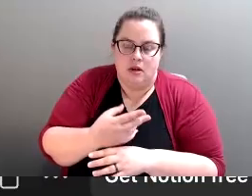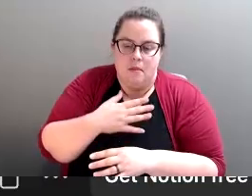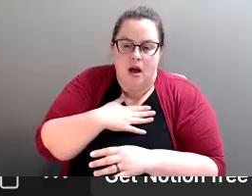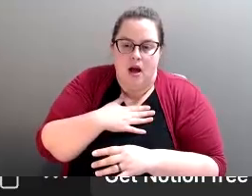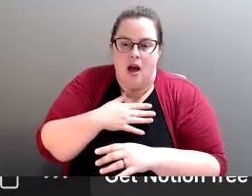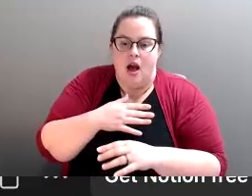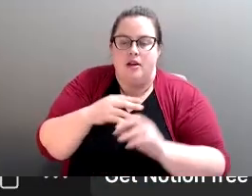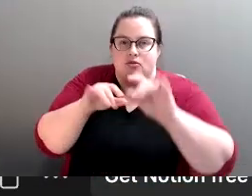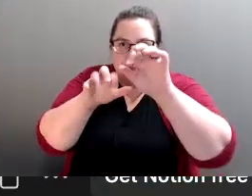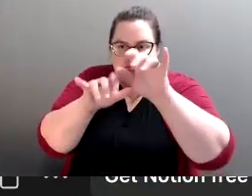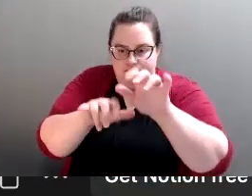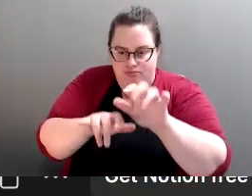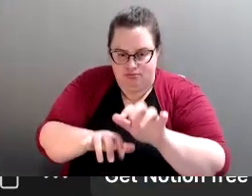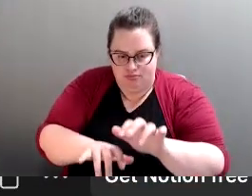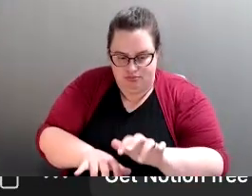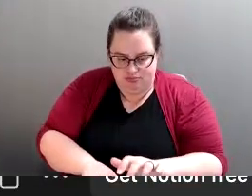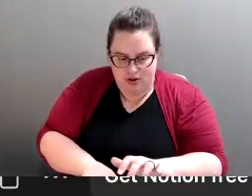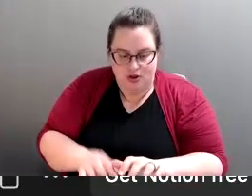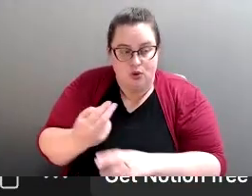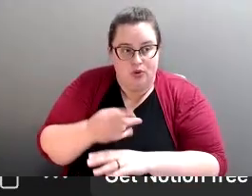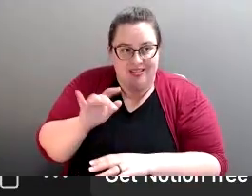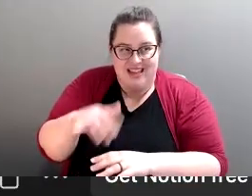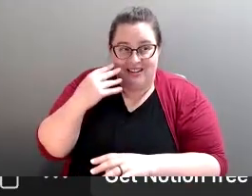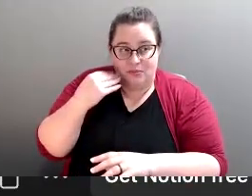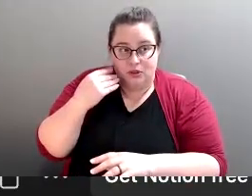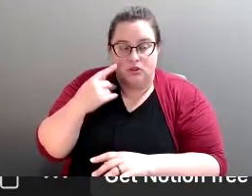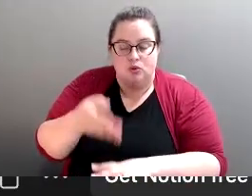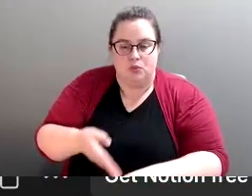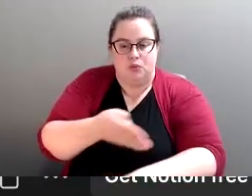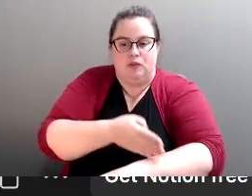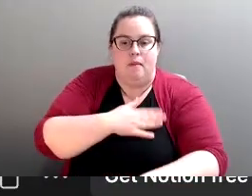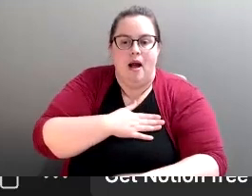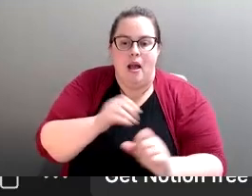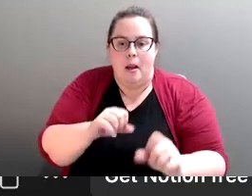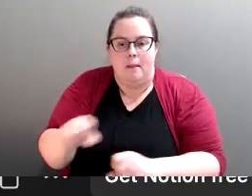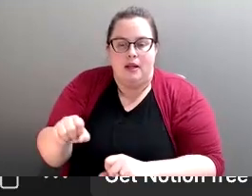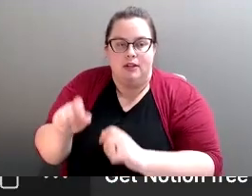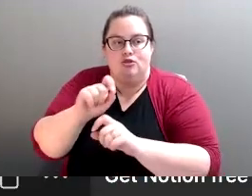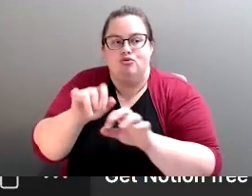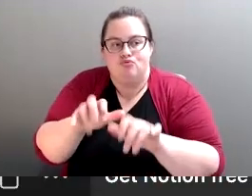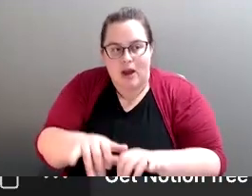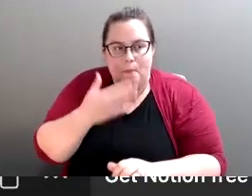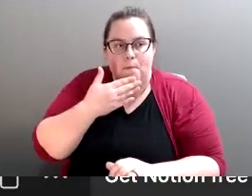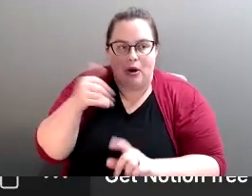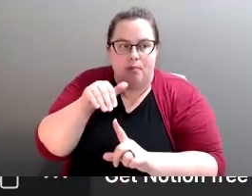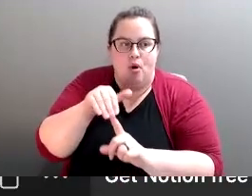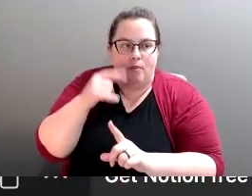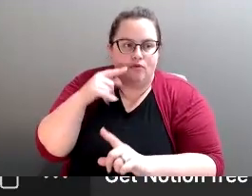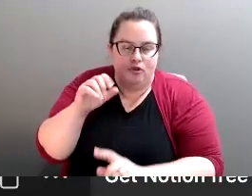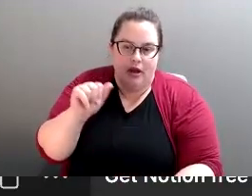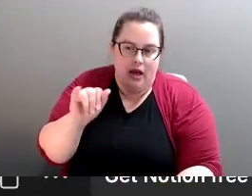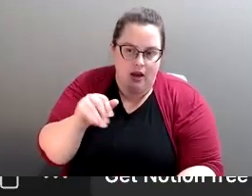my experience of writing that to then increase my ability to write a better prompt next